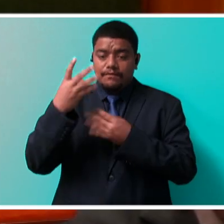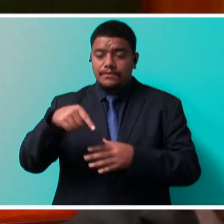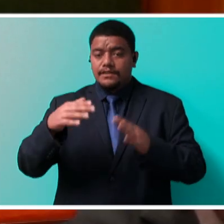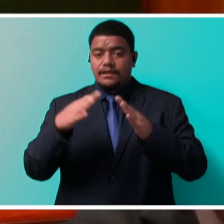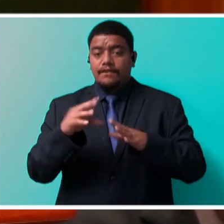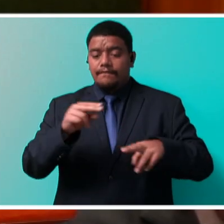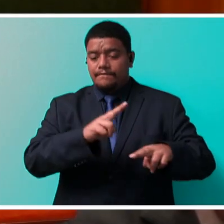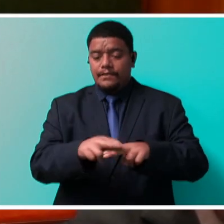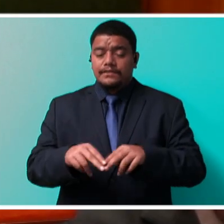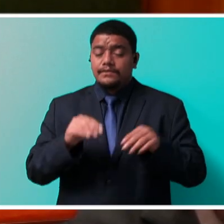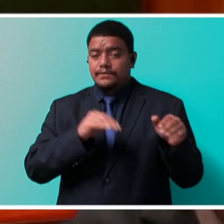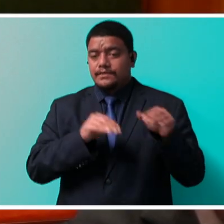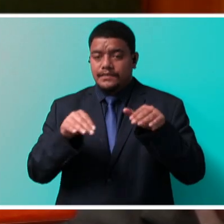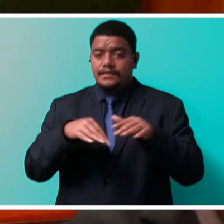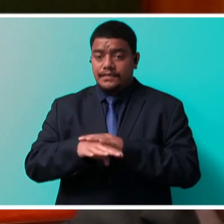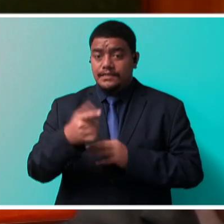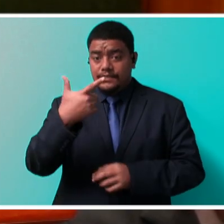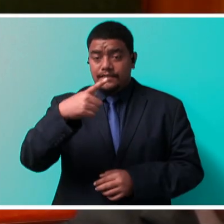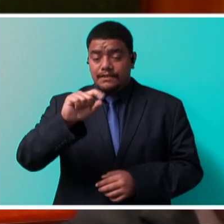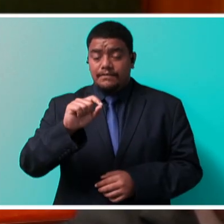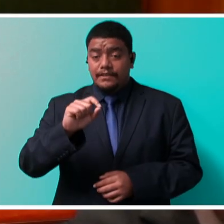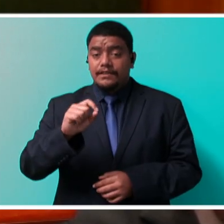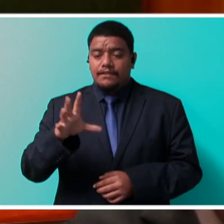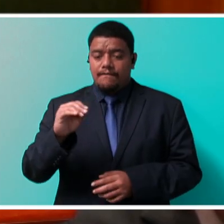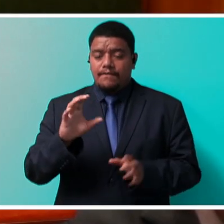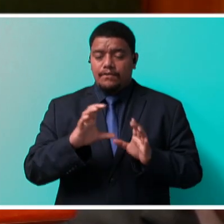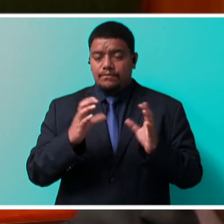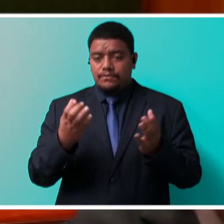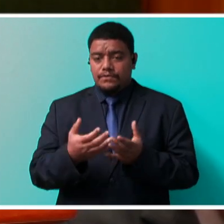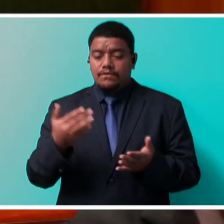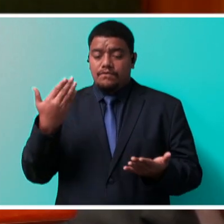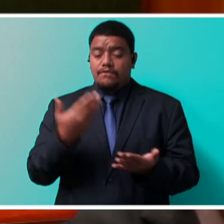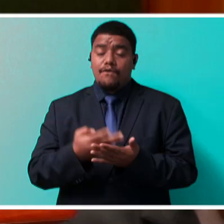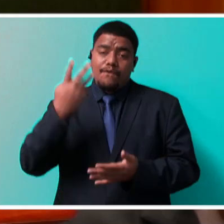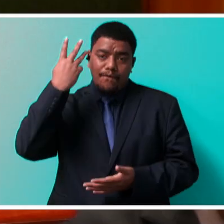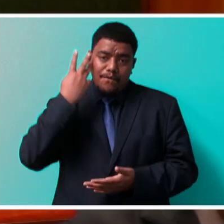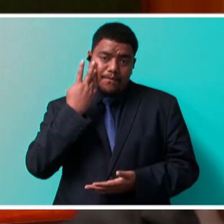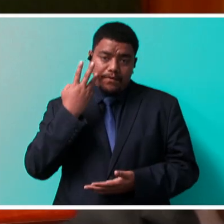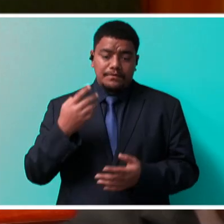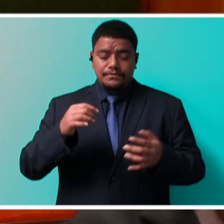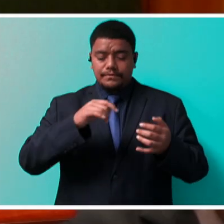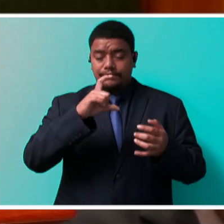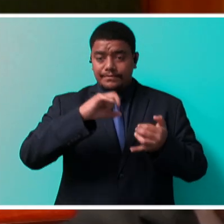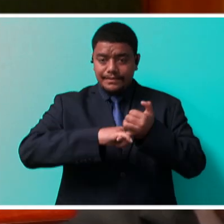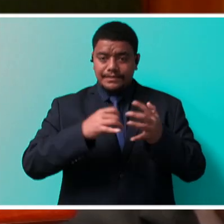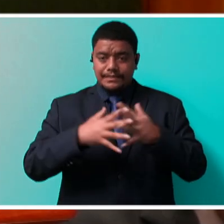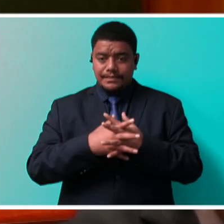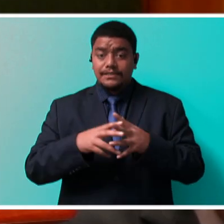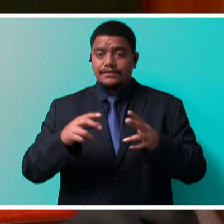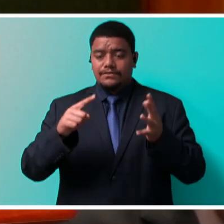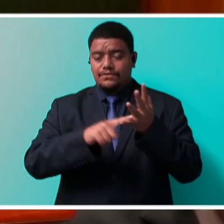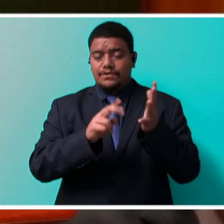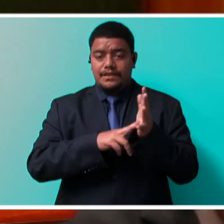of Fiji's participation in the 70th session of the Commission on the Status of Women, or CSW, held at the United Nations headquarters